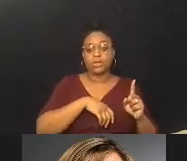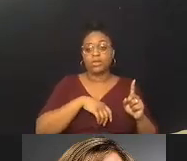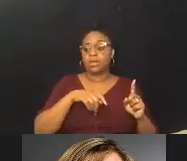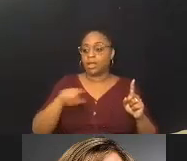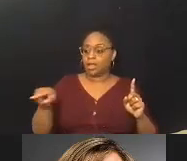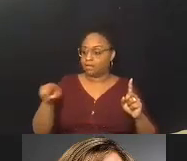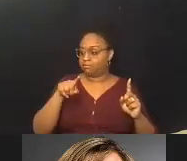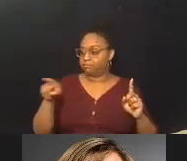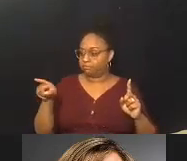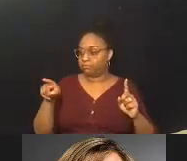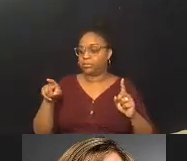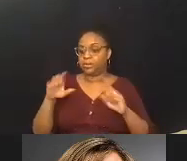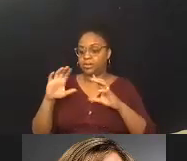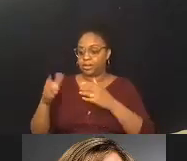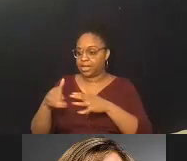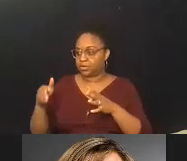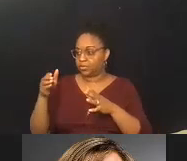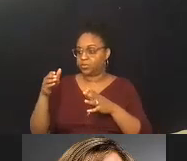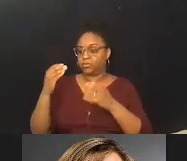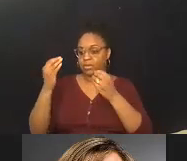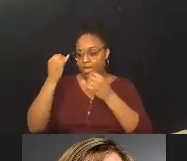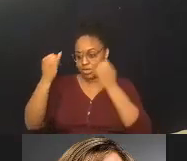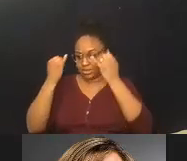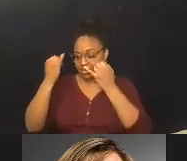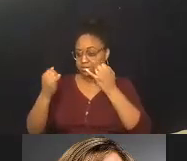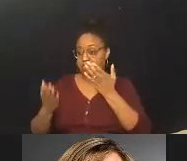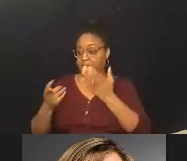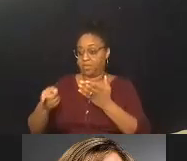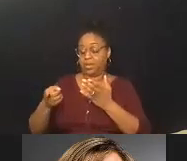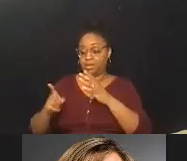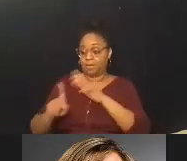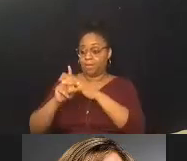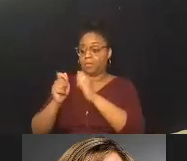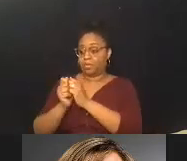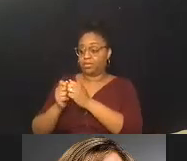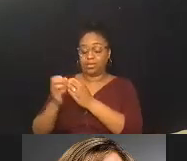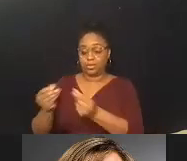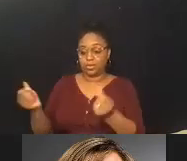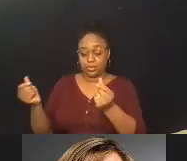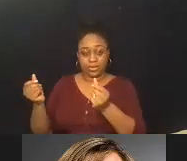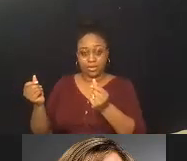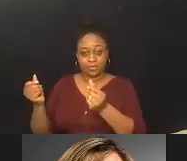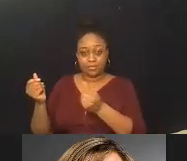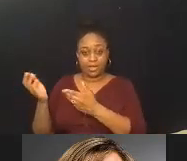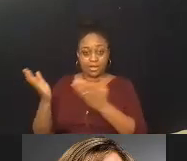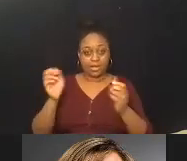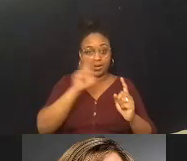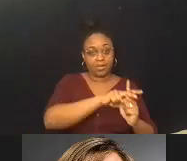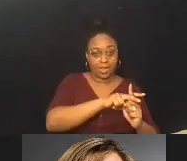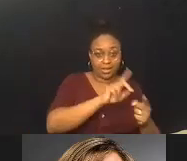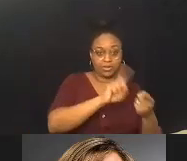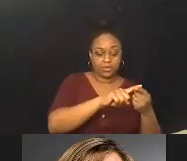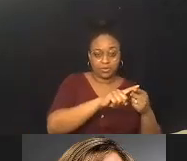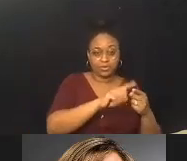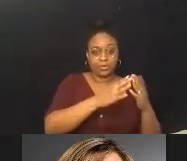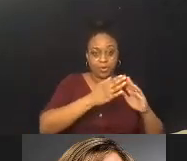in support of solutions that that community is looking for, right? I think that's the key. And it's not diversity directly, right?